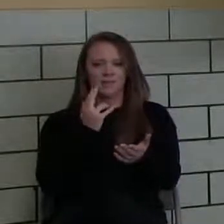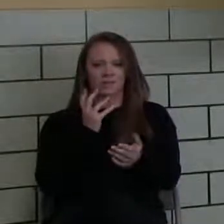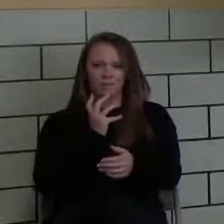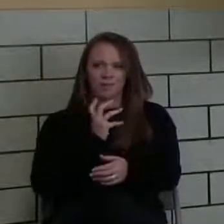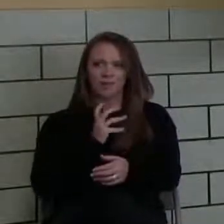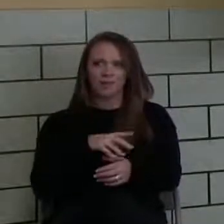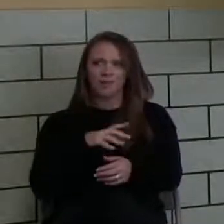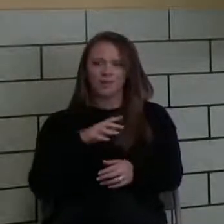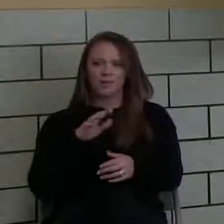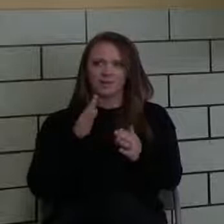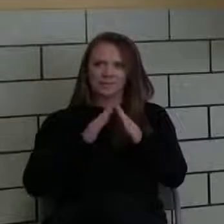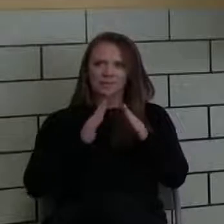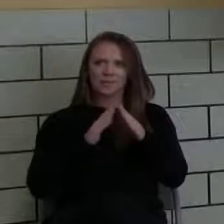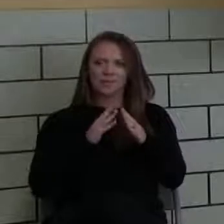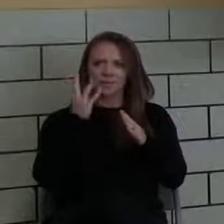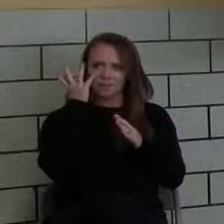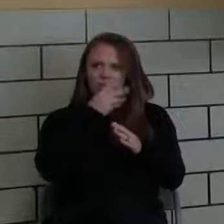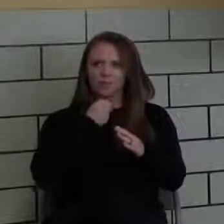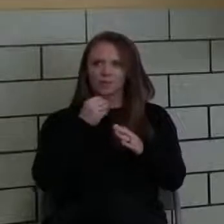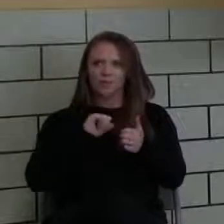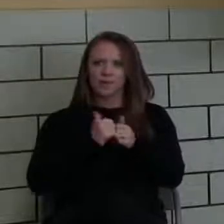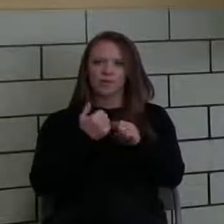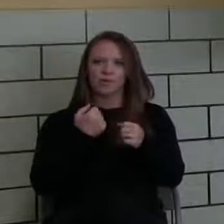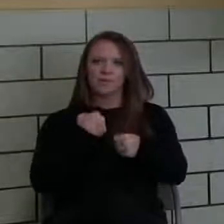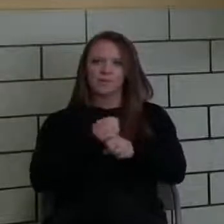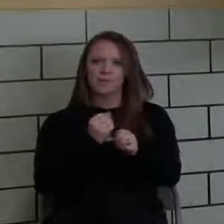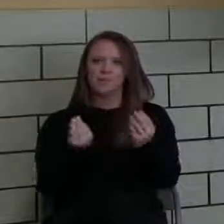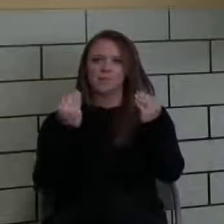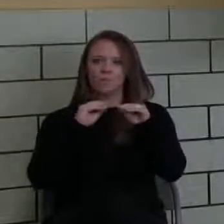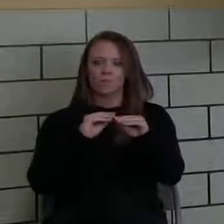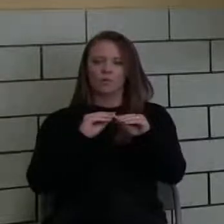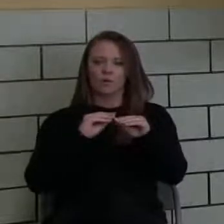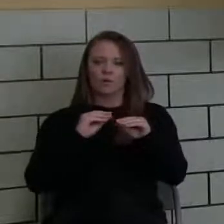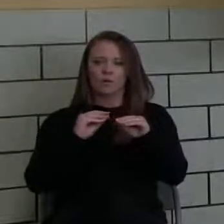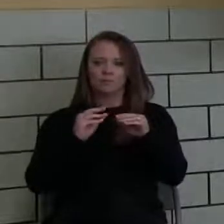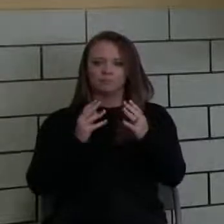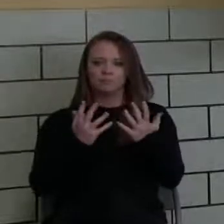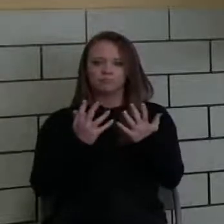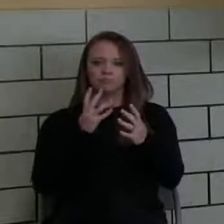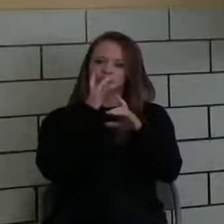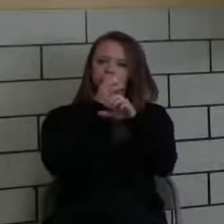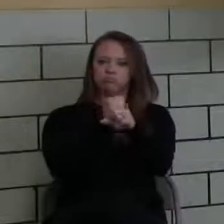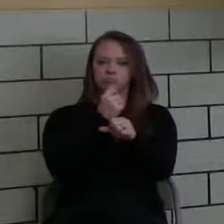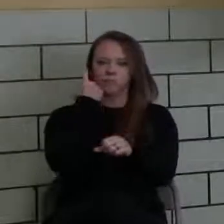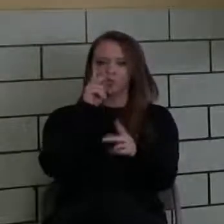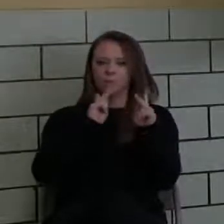and how can we make it more vibrant, walkable, and get people down there and experiencing